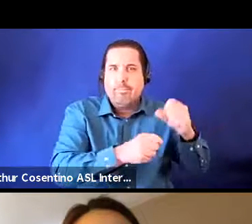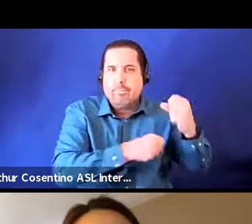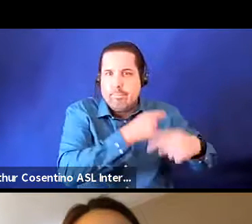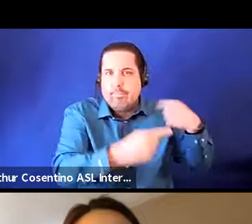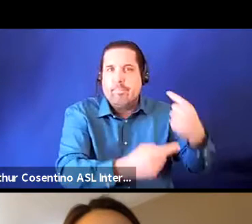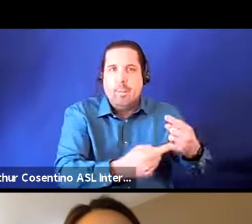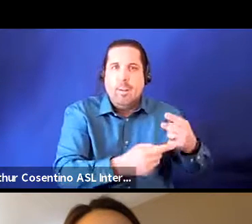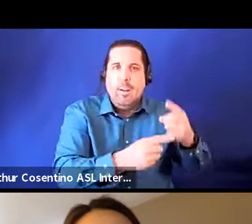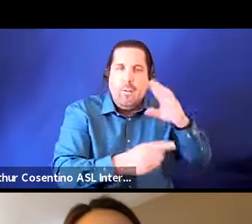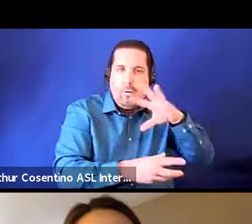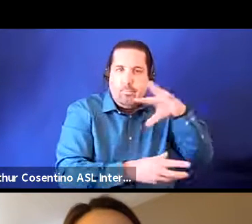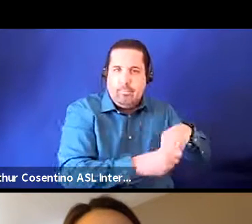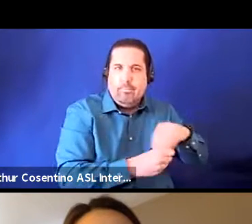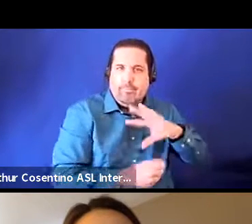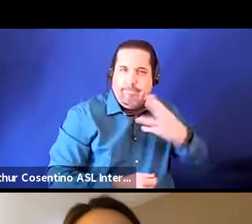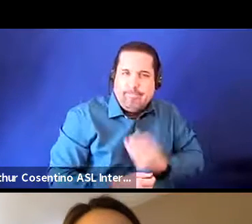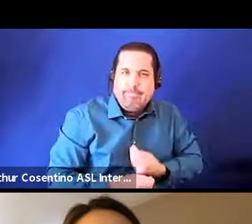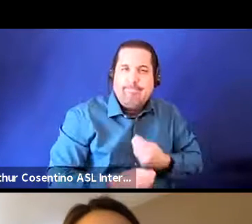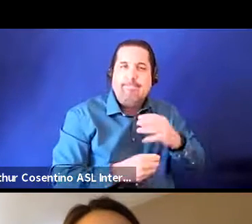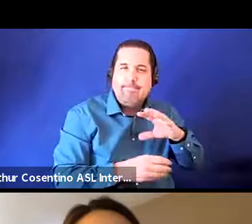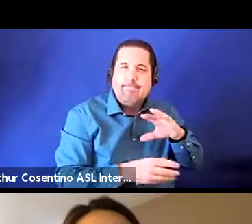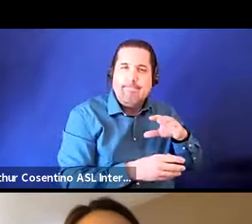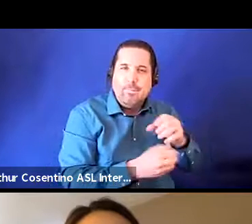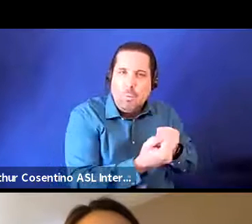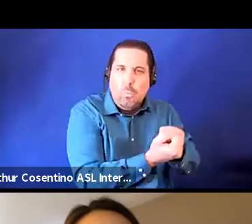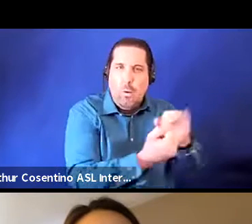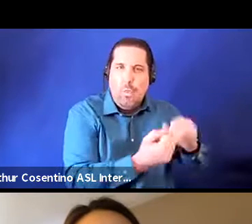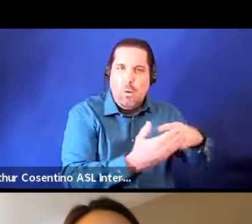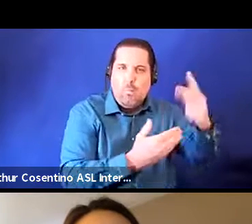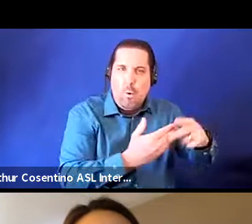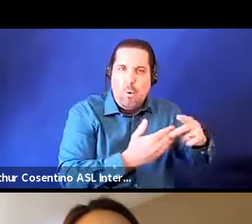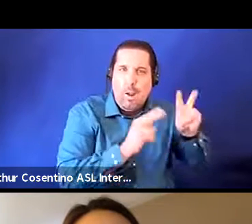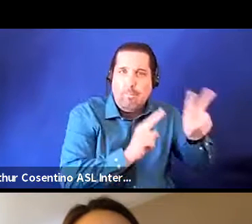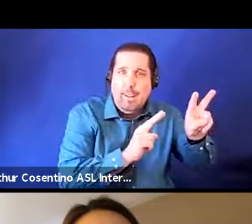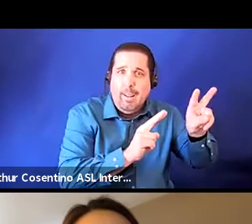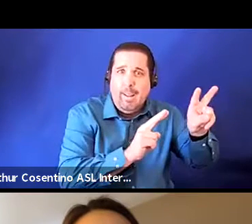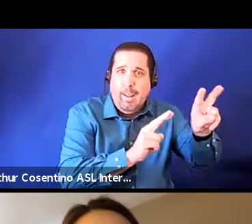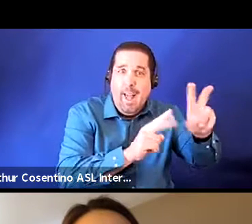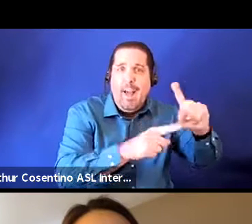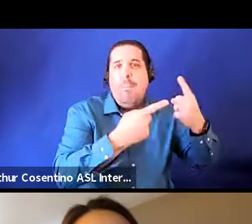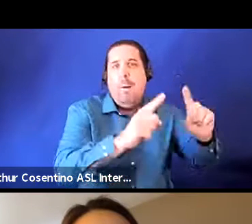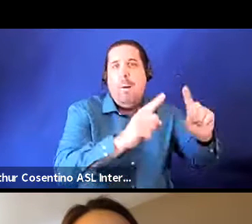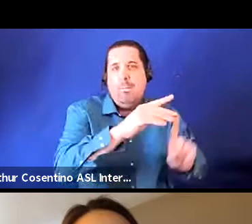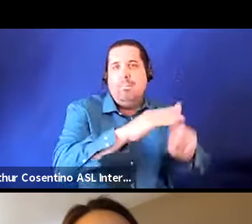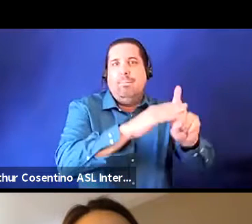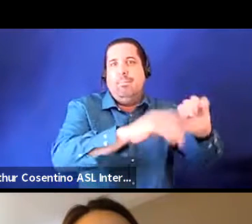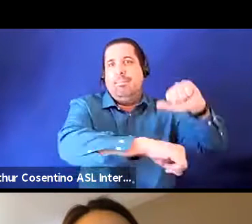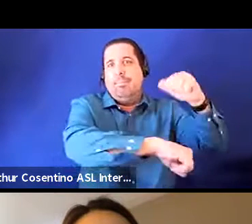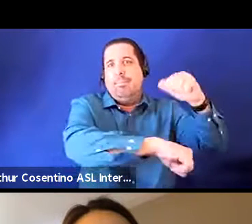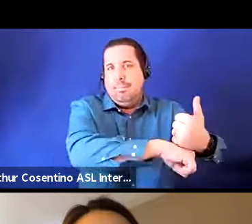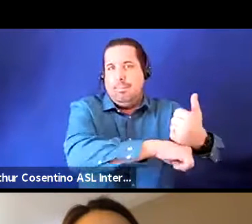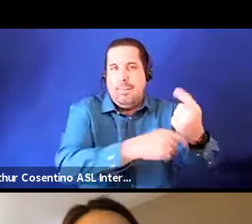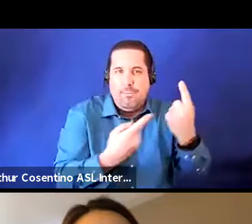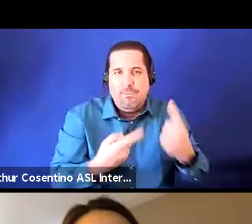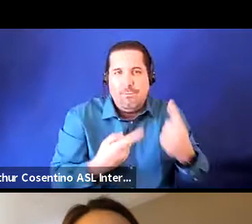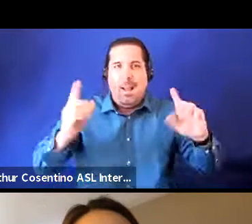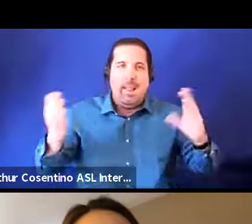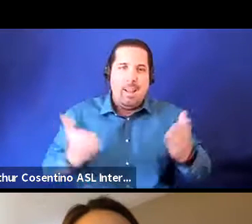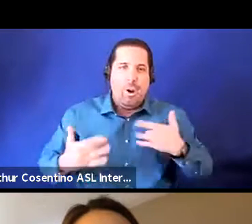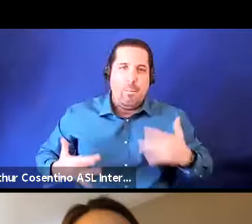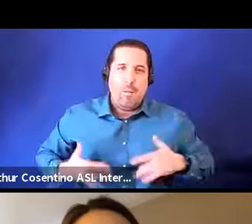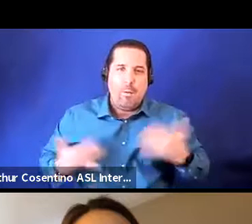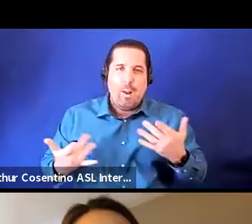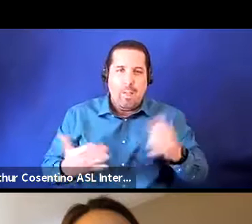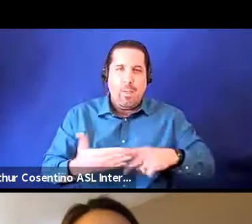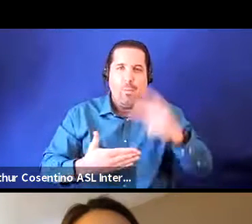program. So I am really thrilled that the program is finally here, and even more so that that the program is